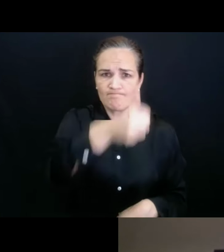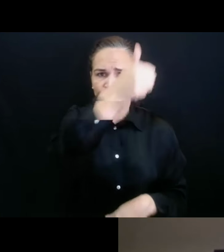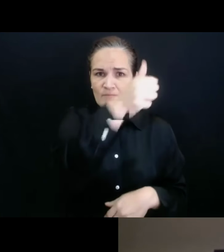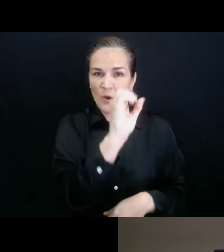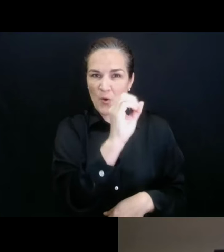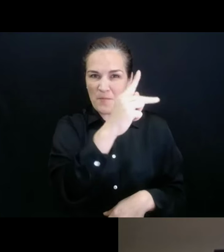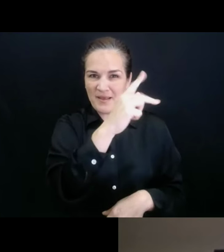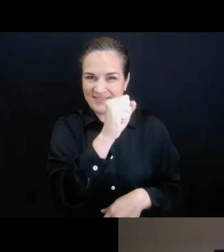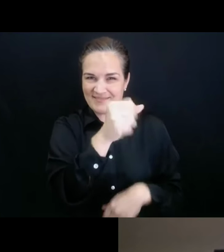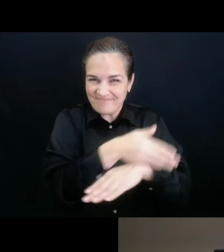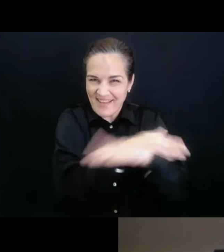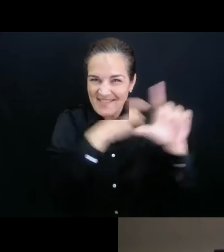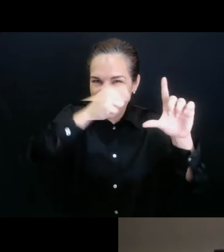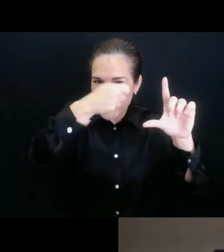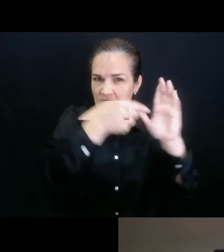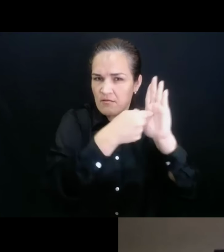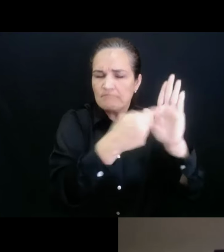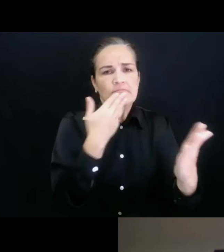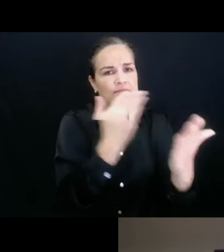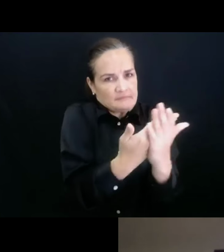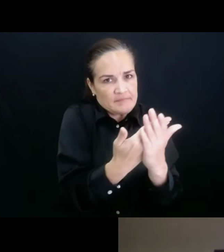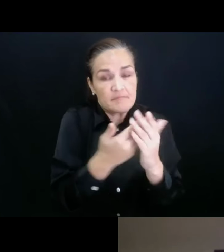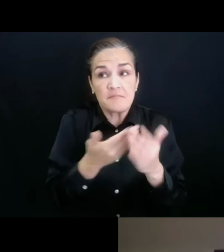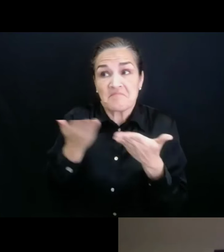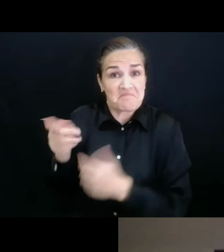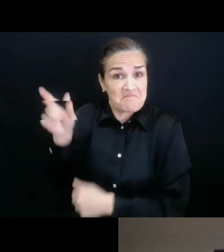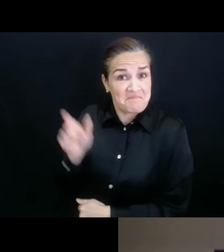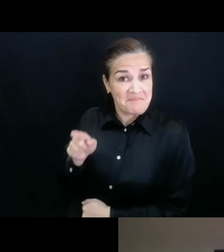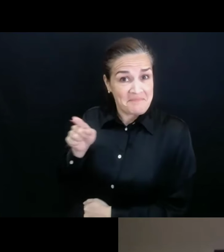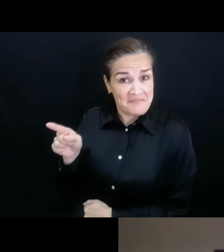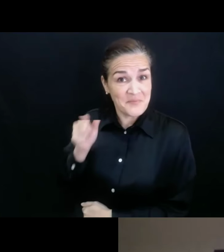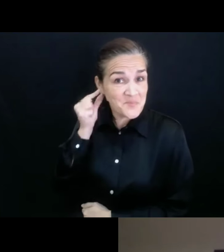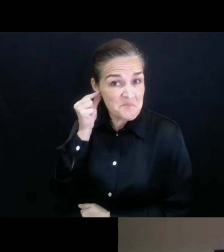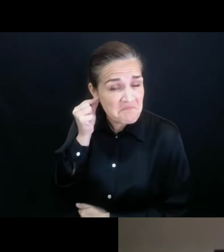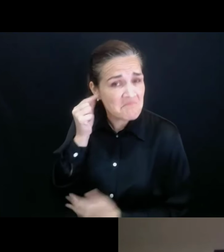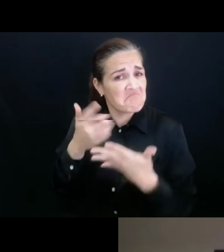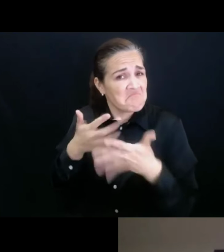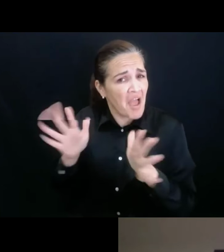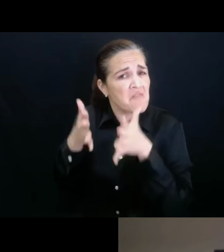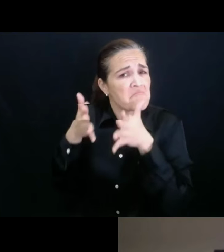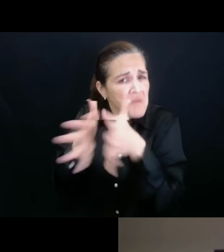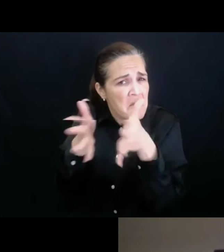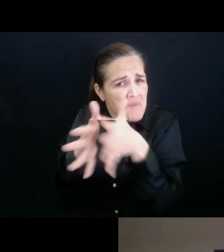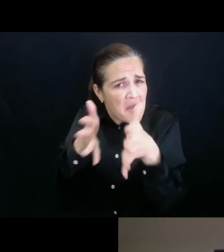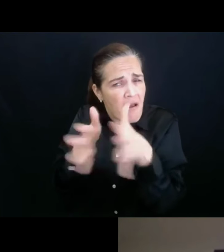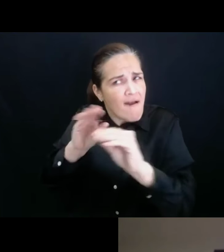Health Organization, for his introductory video. I think Silvana has already